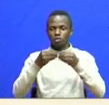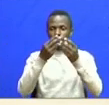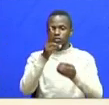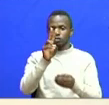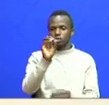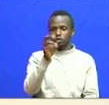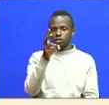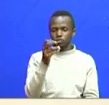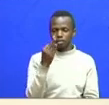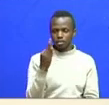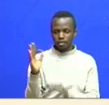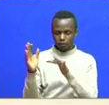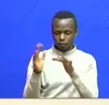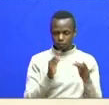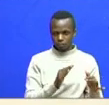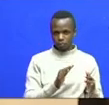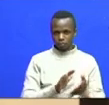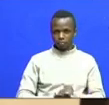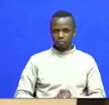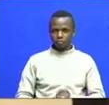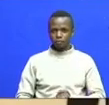Mark Anthony with the full report.